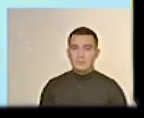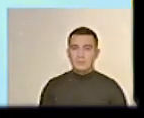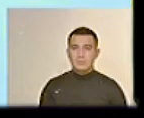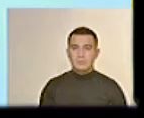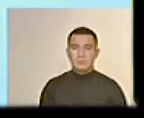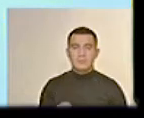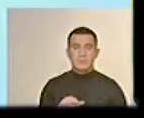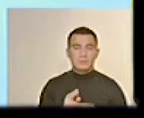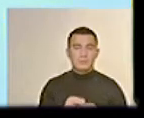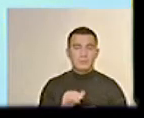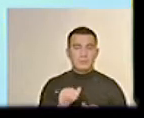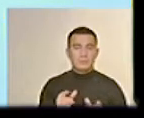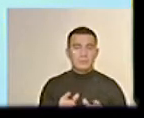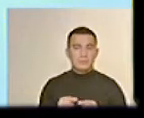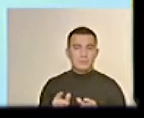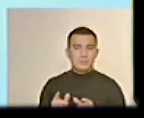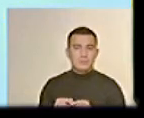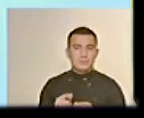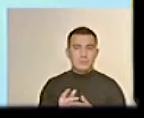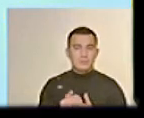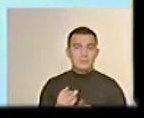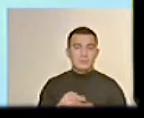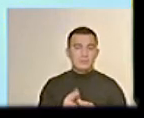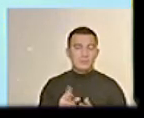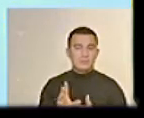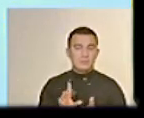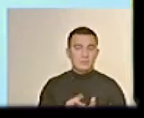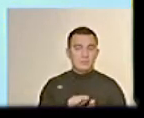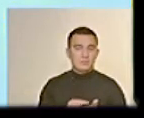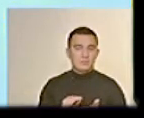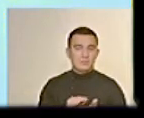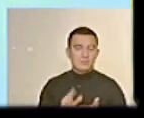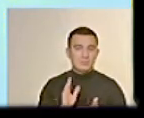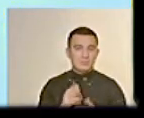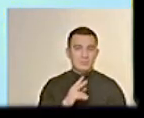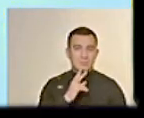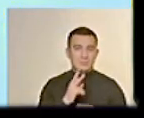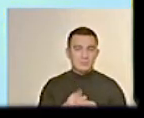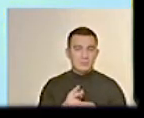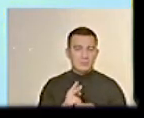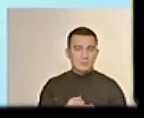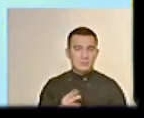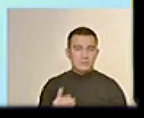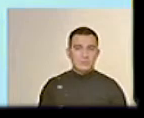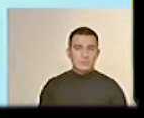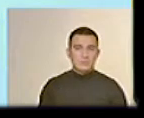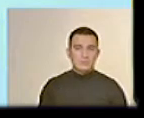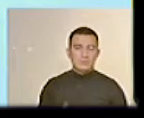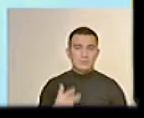Ushbu birikmani umumiy holatda biz yozib olamiz. Temir